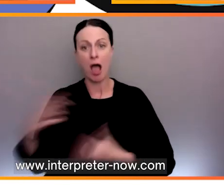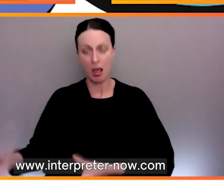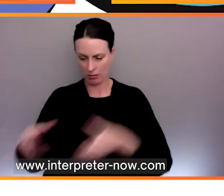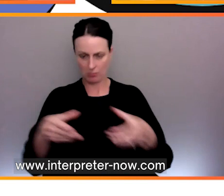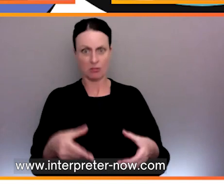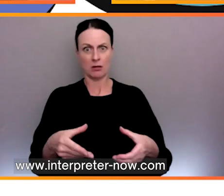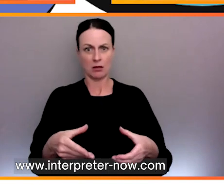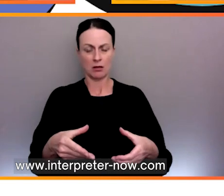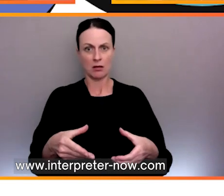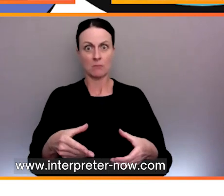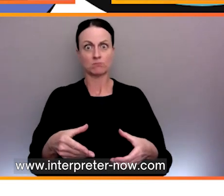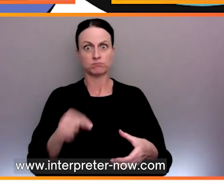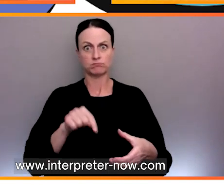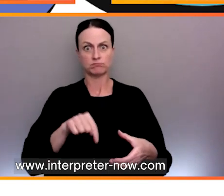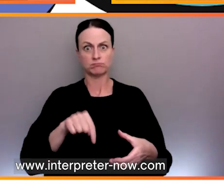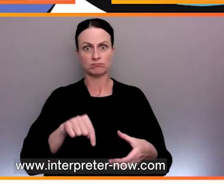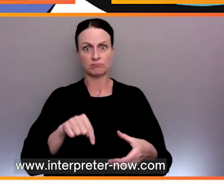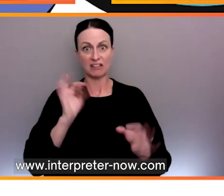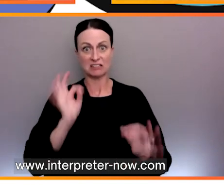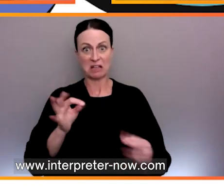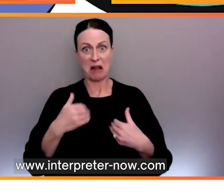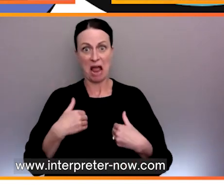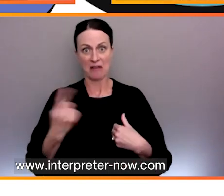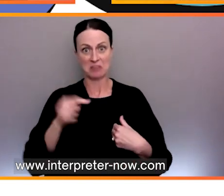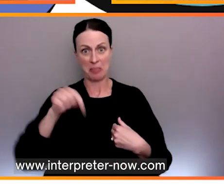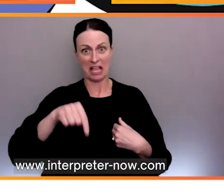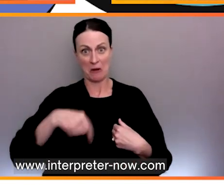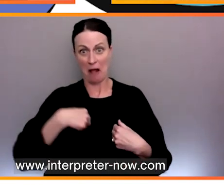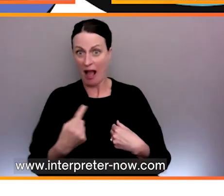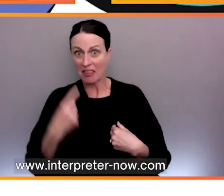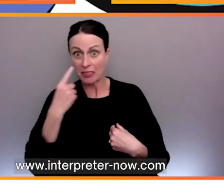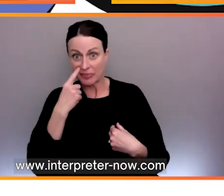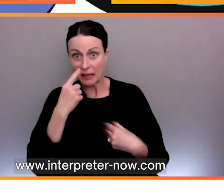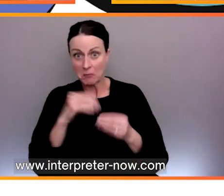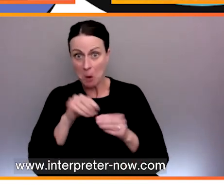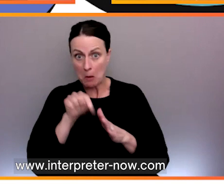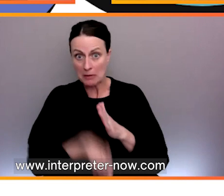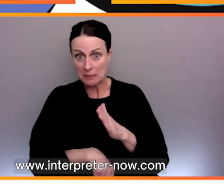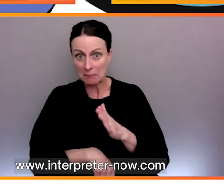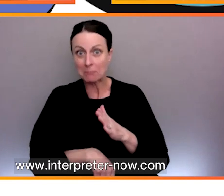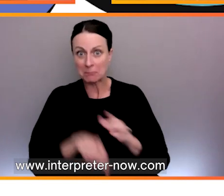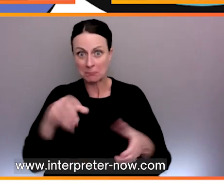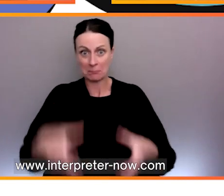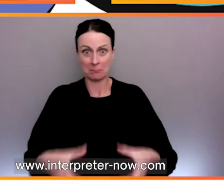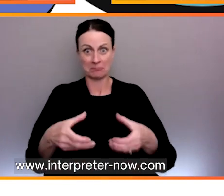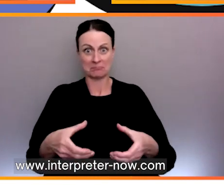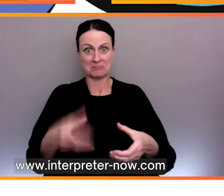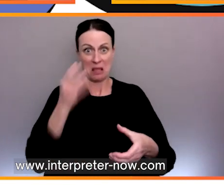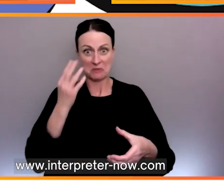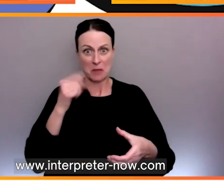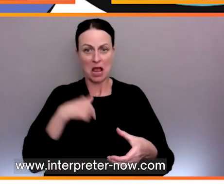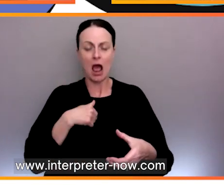bit, just having grown up at Nike and, sort of risen in the ranks and whatnot. But organizational health